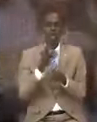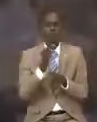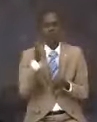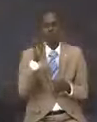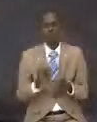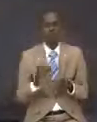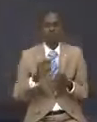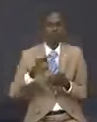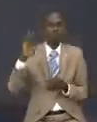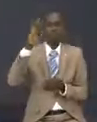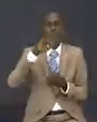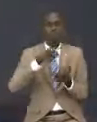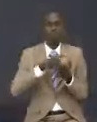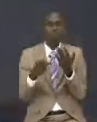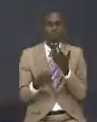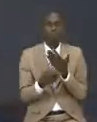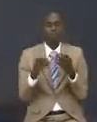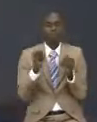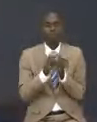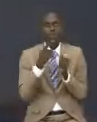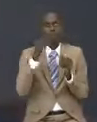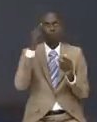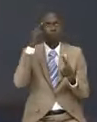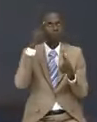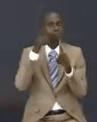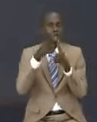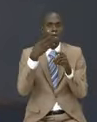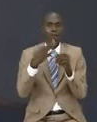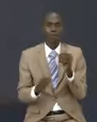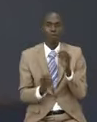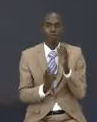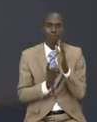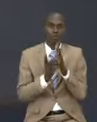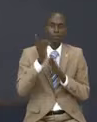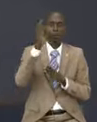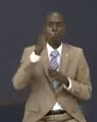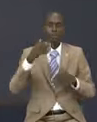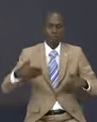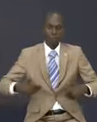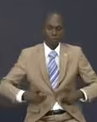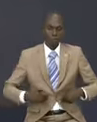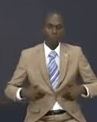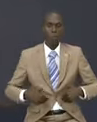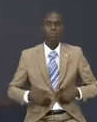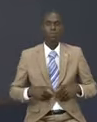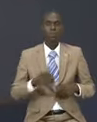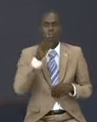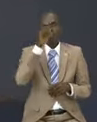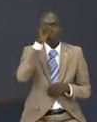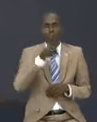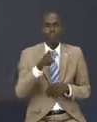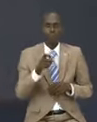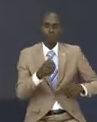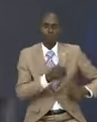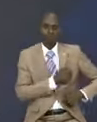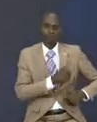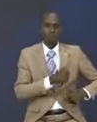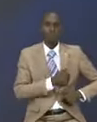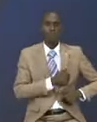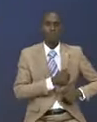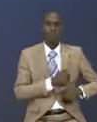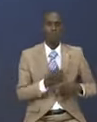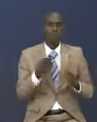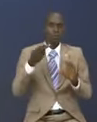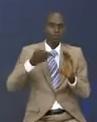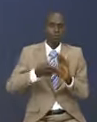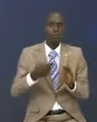the aim of raising up young, eagle-soaring soldiers. Join me today with